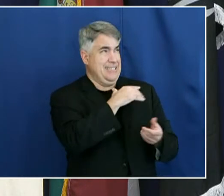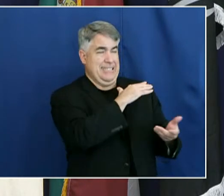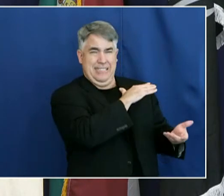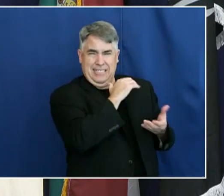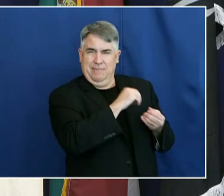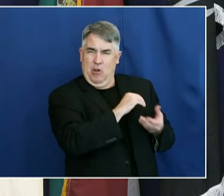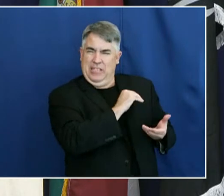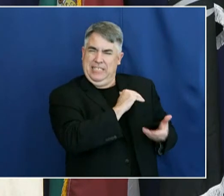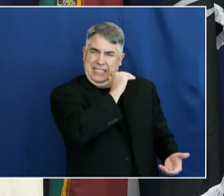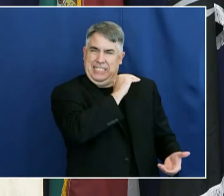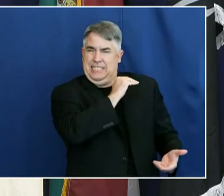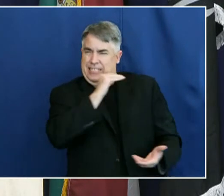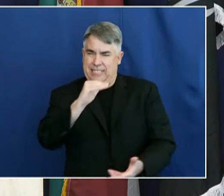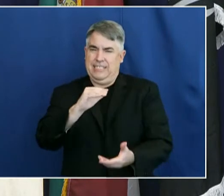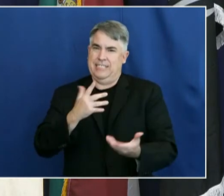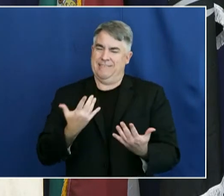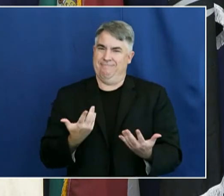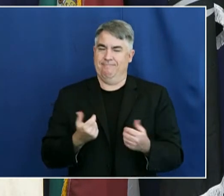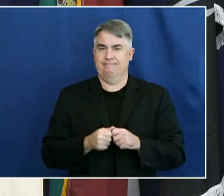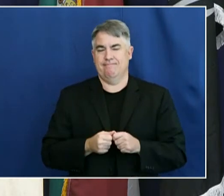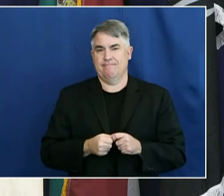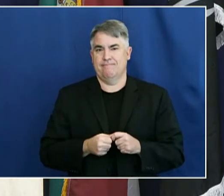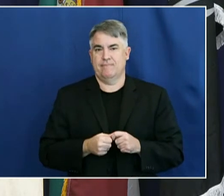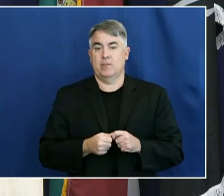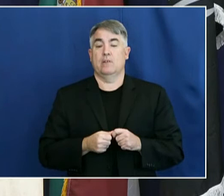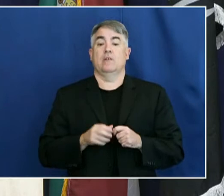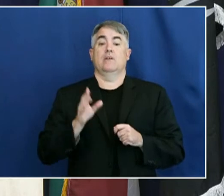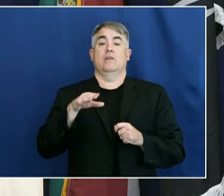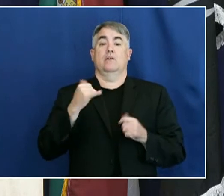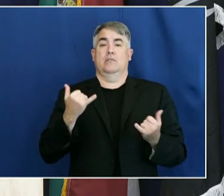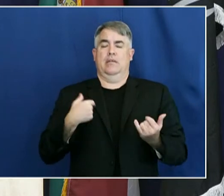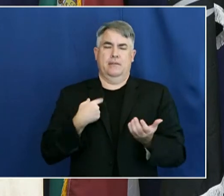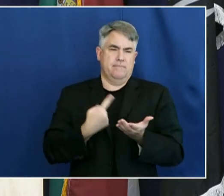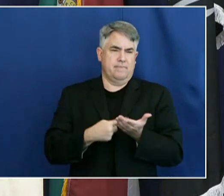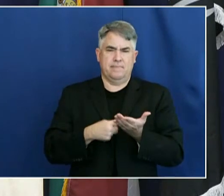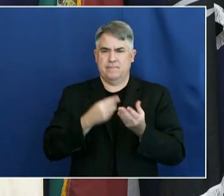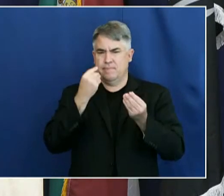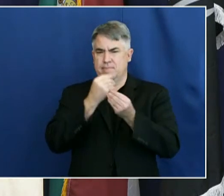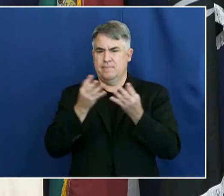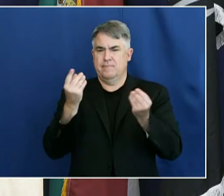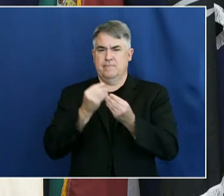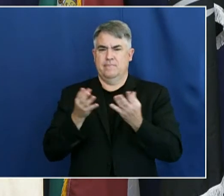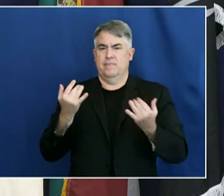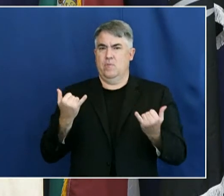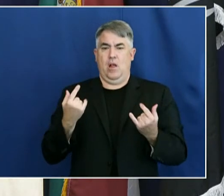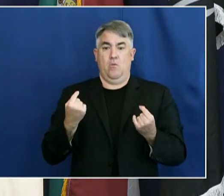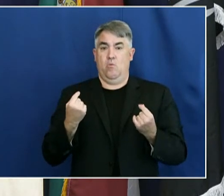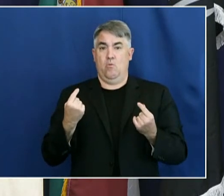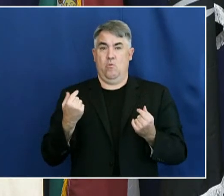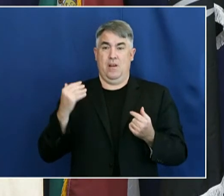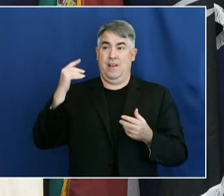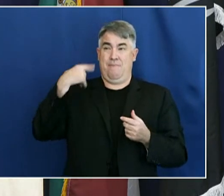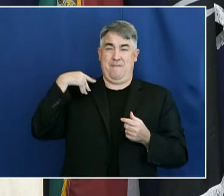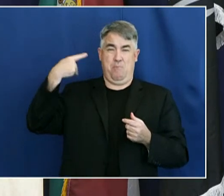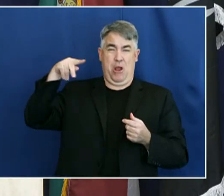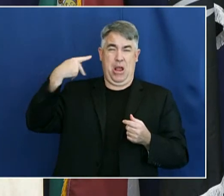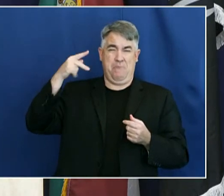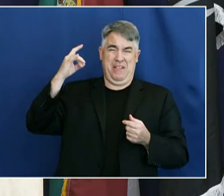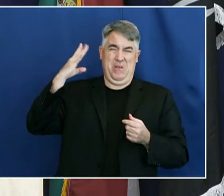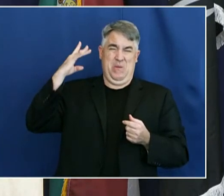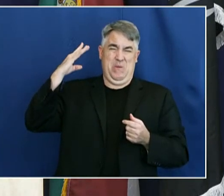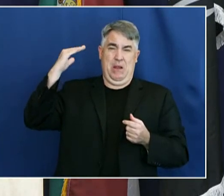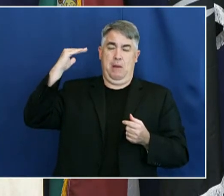wanted to talk for a second about the tiers. We're obviously in the red tier right now, and there have been questions